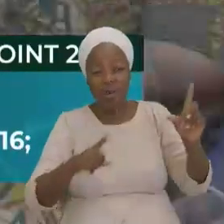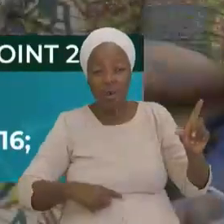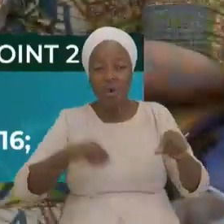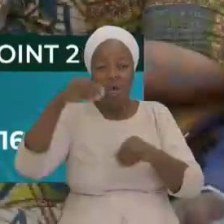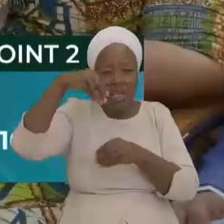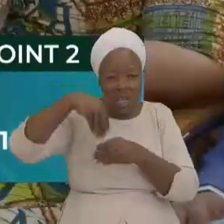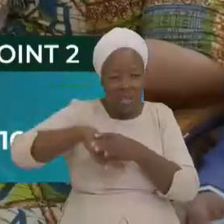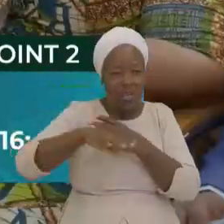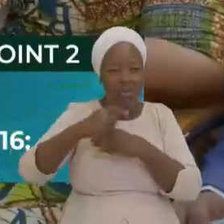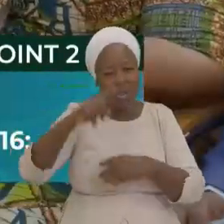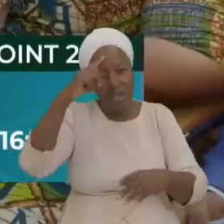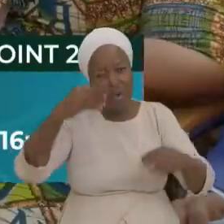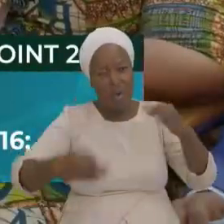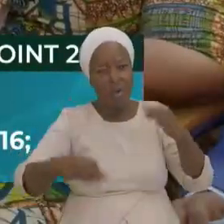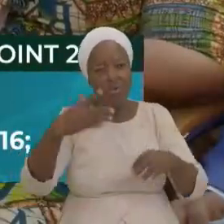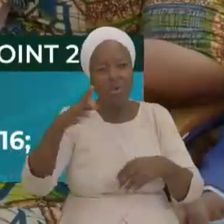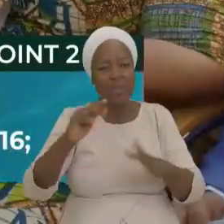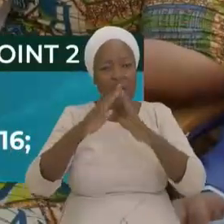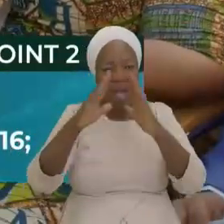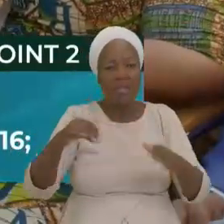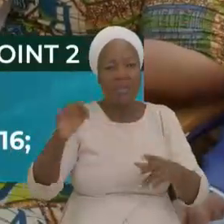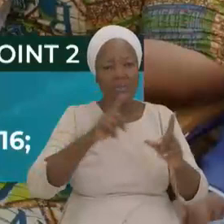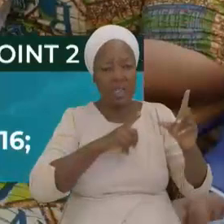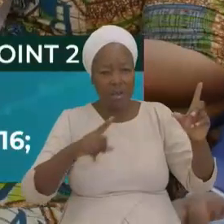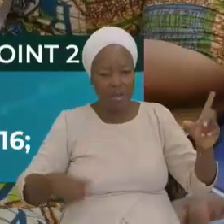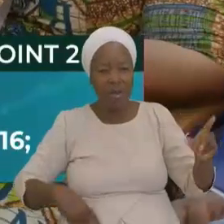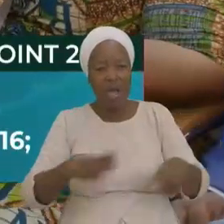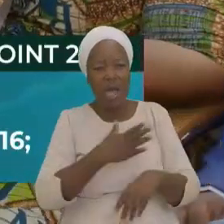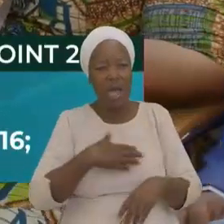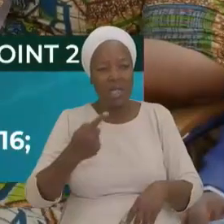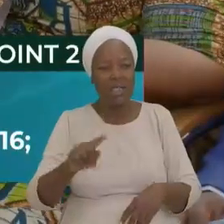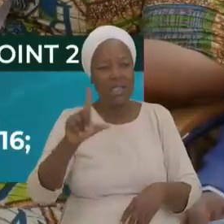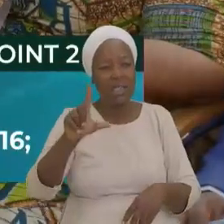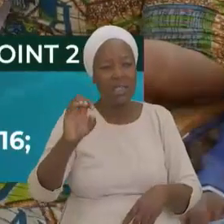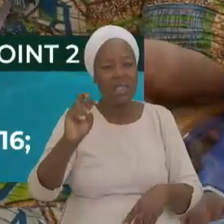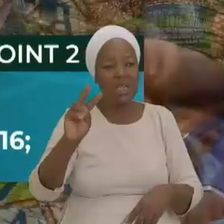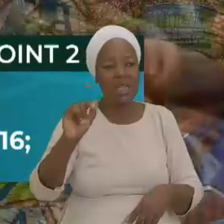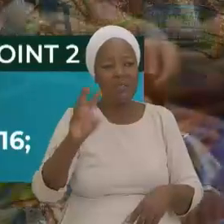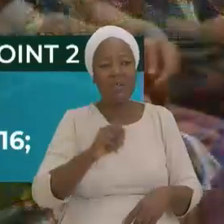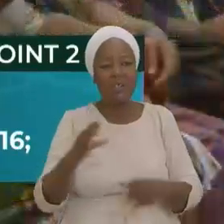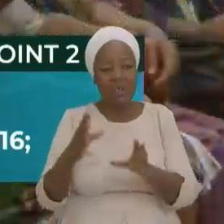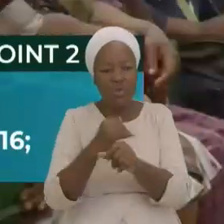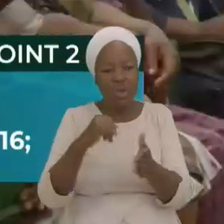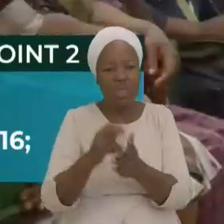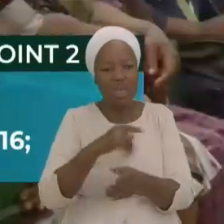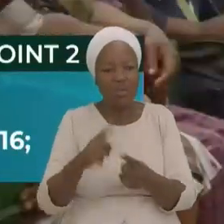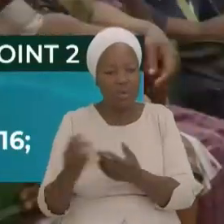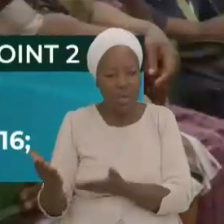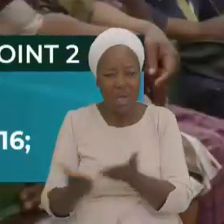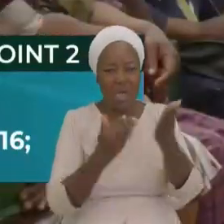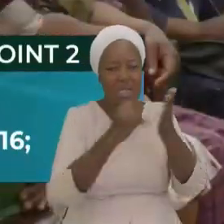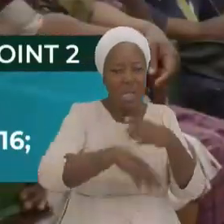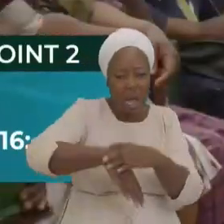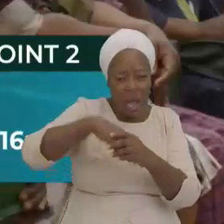the court of the house of the Lord, and the Levites took it and to carry it